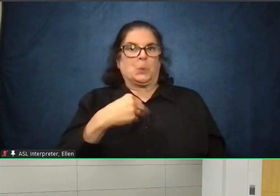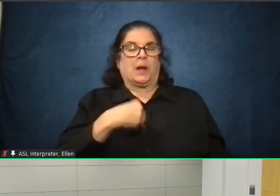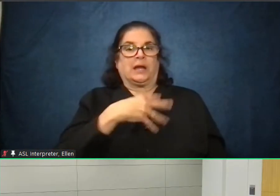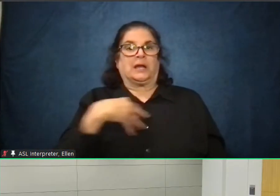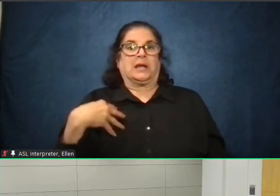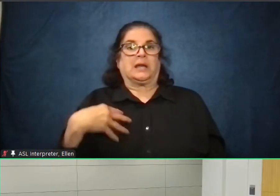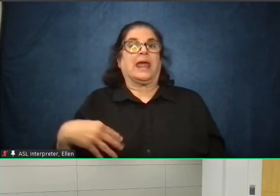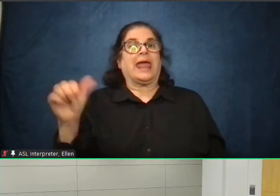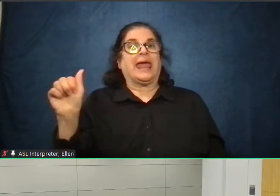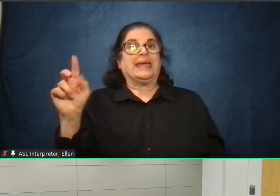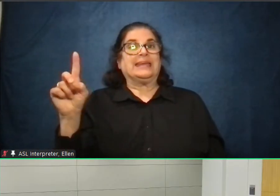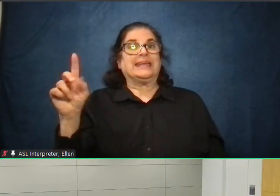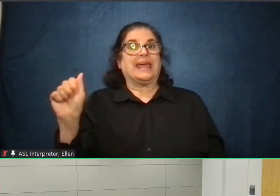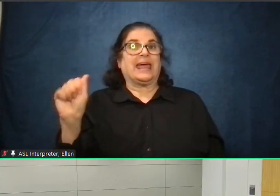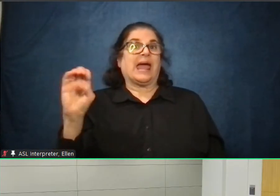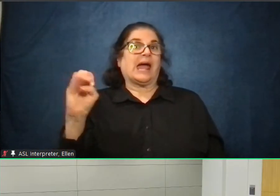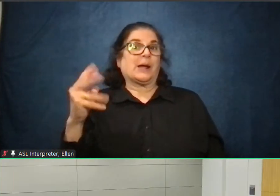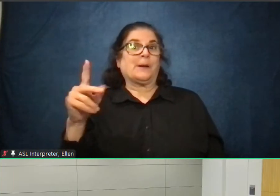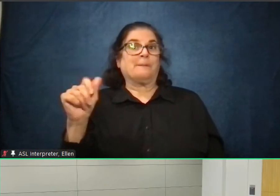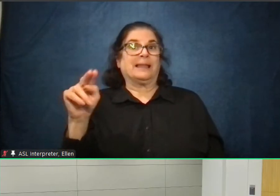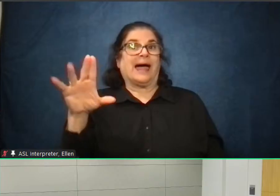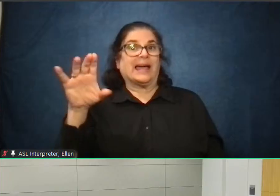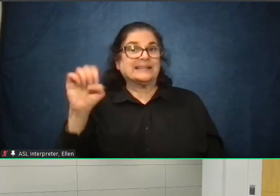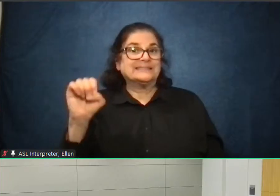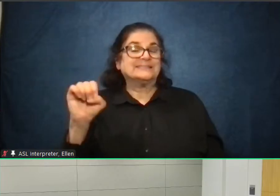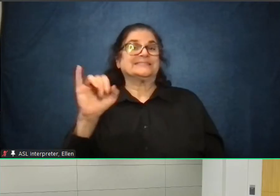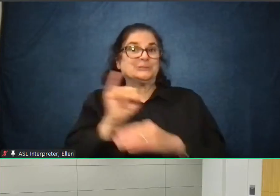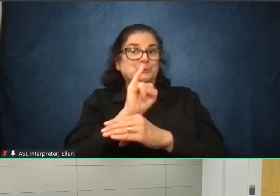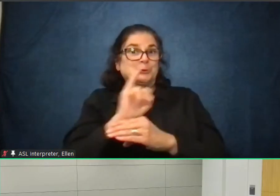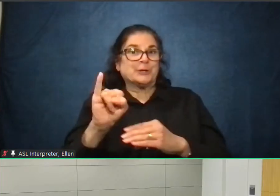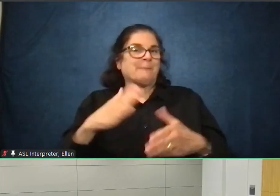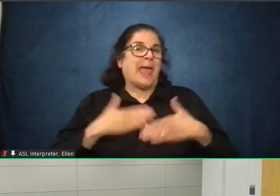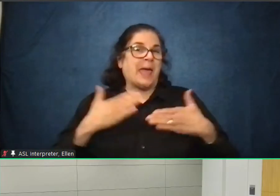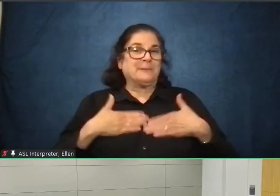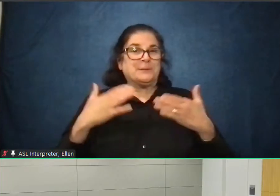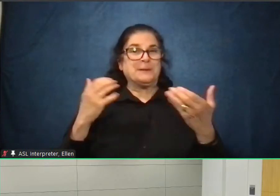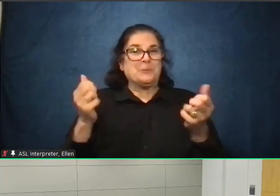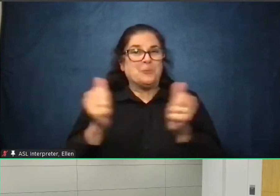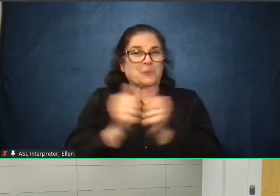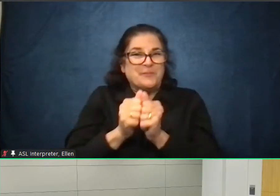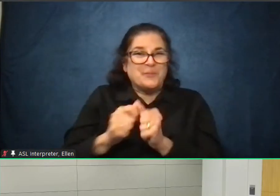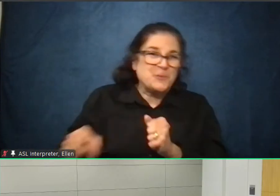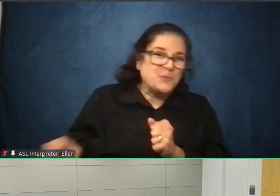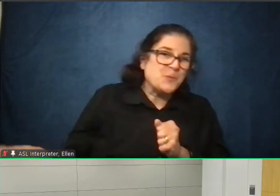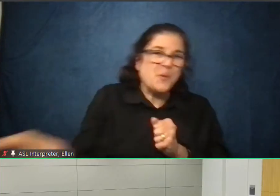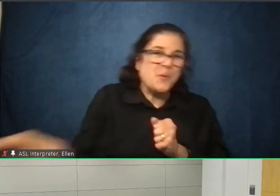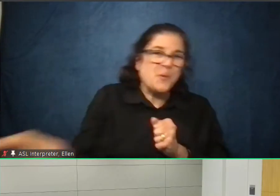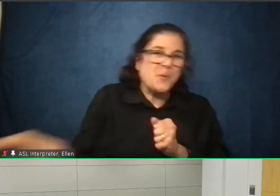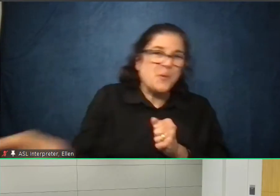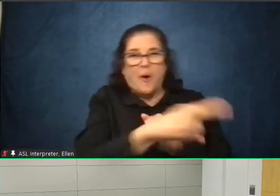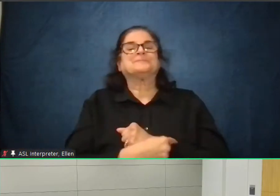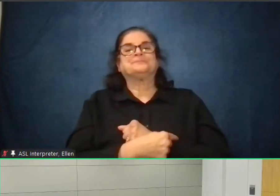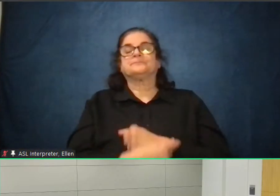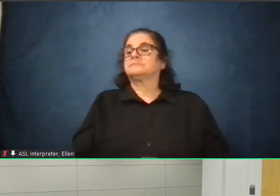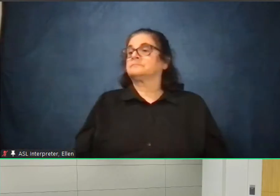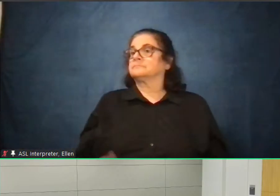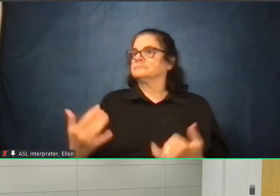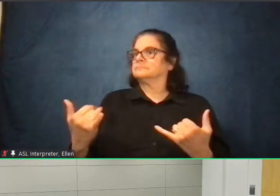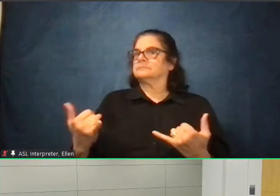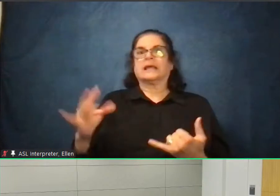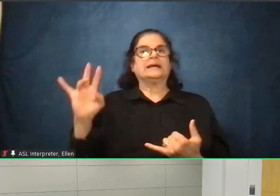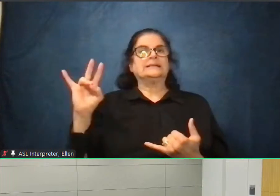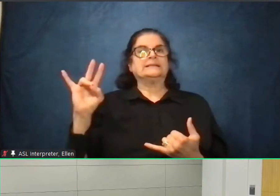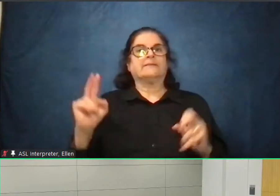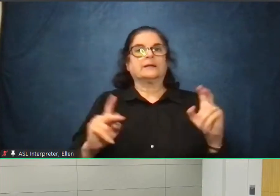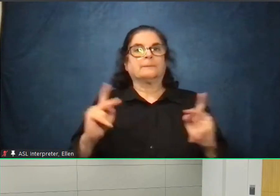with y'all. Thank you. All right, so we have 7 people present, both virtually